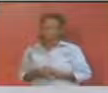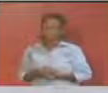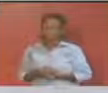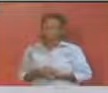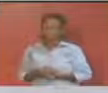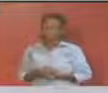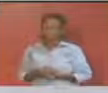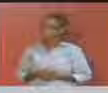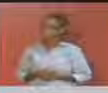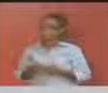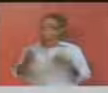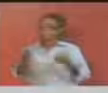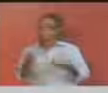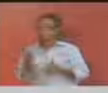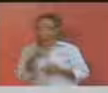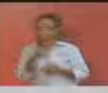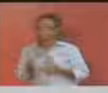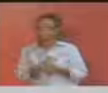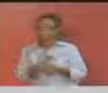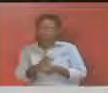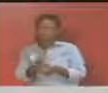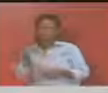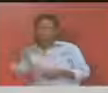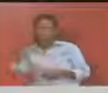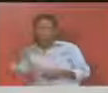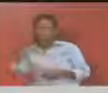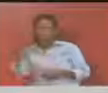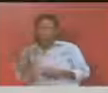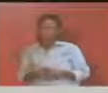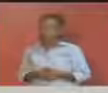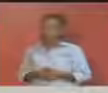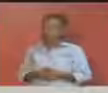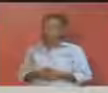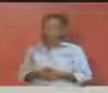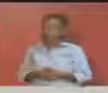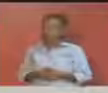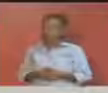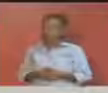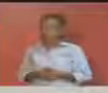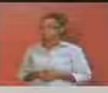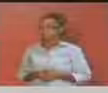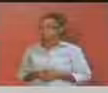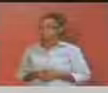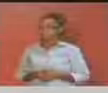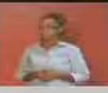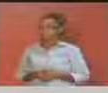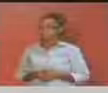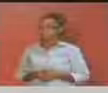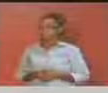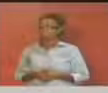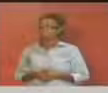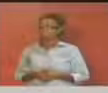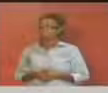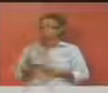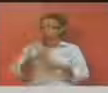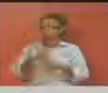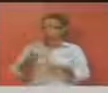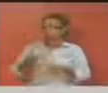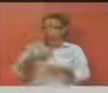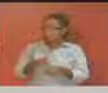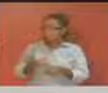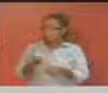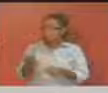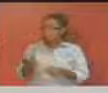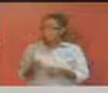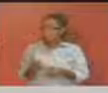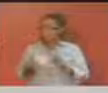said before, that we are doing these things for the first time. Normal, established procedure